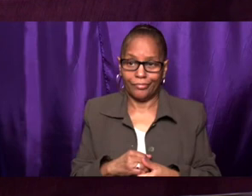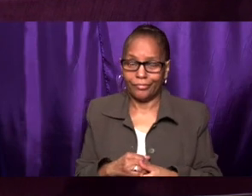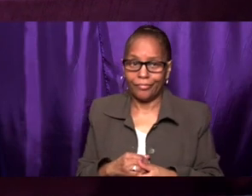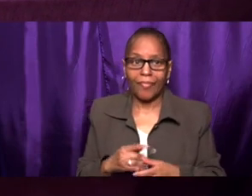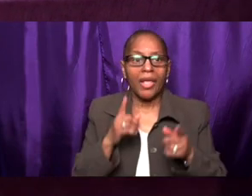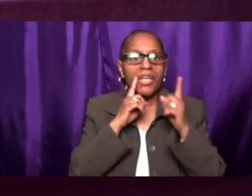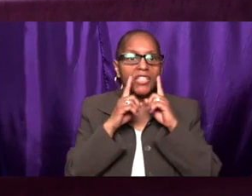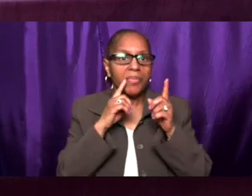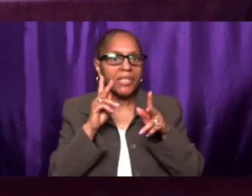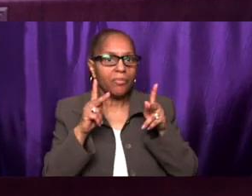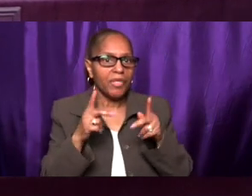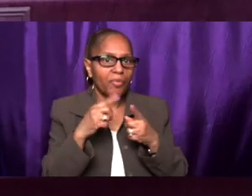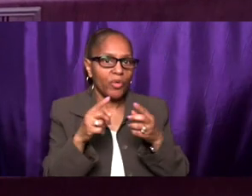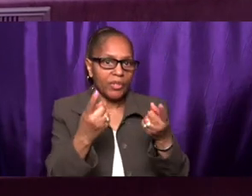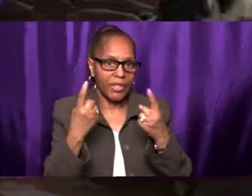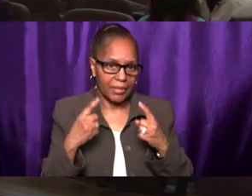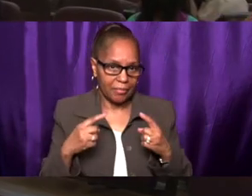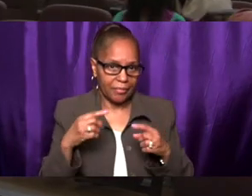Speak to people when you come.